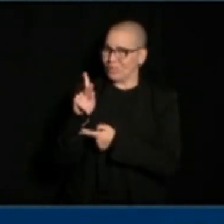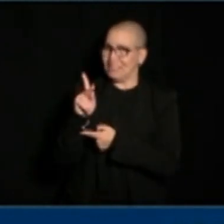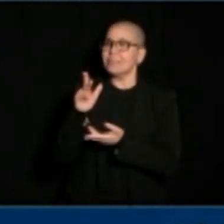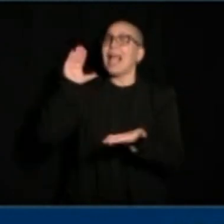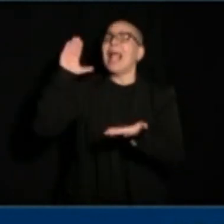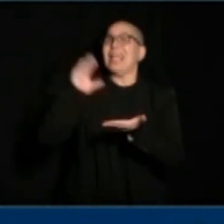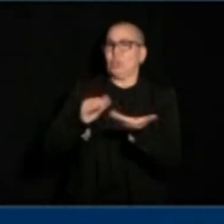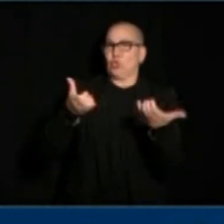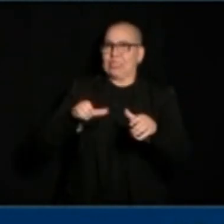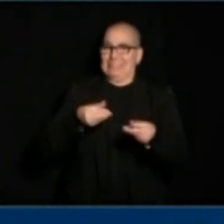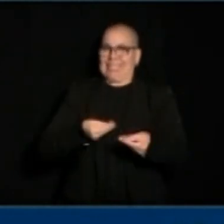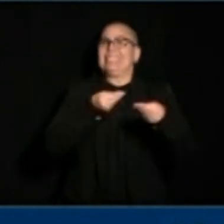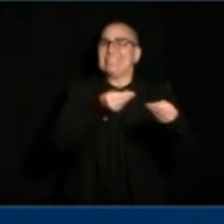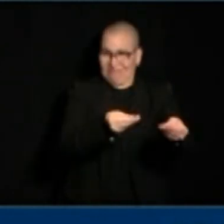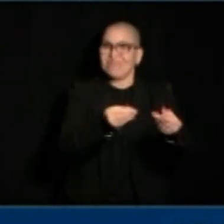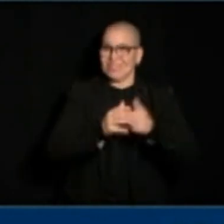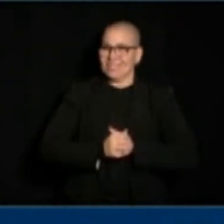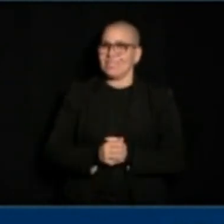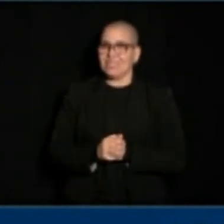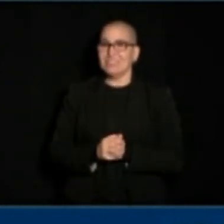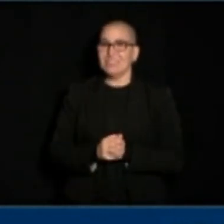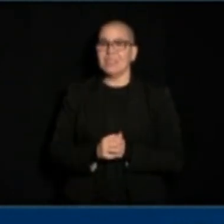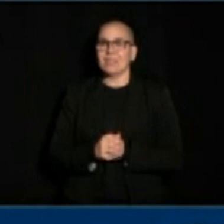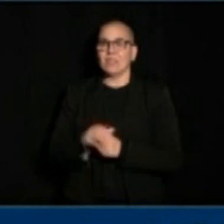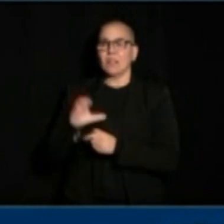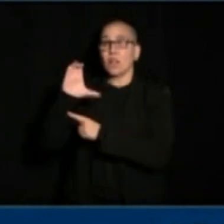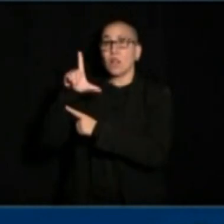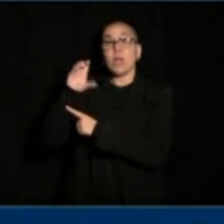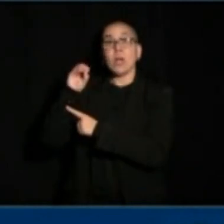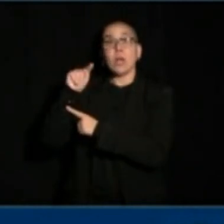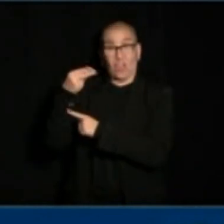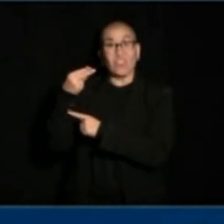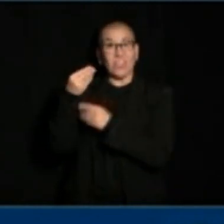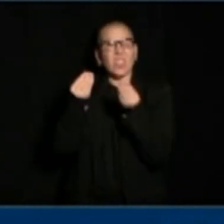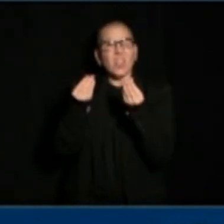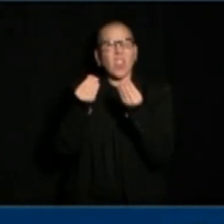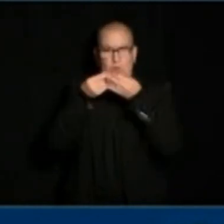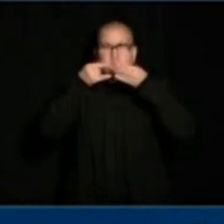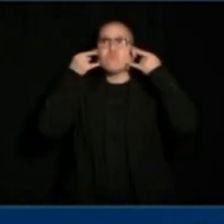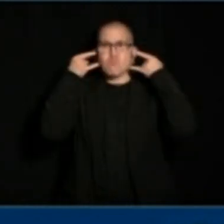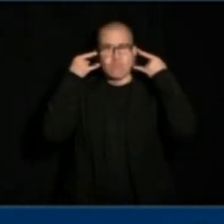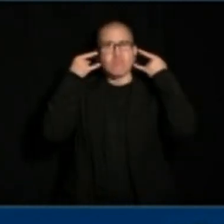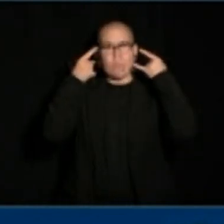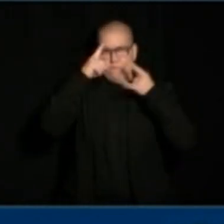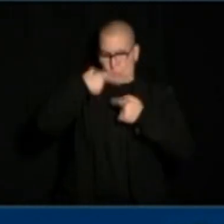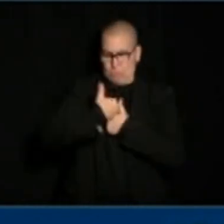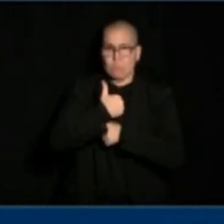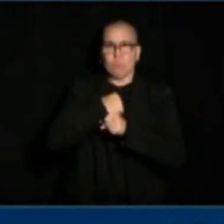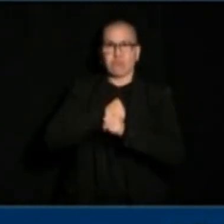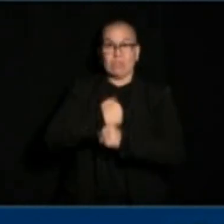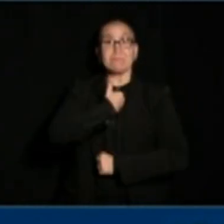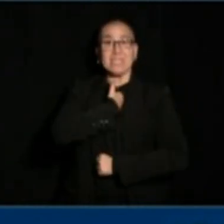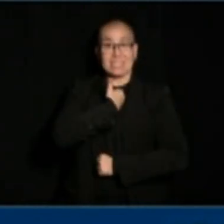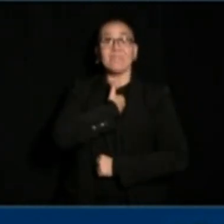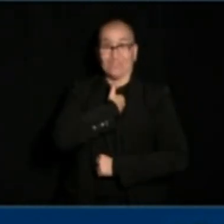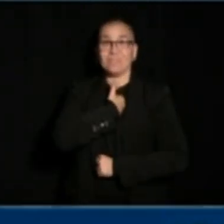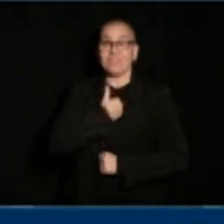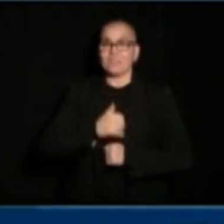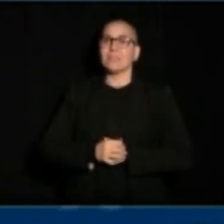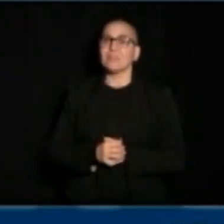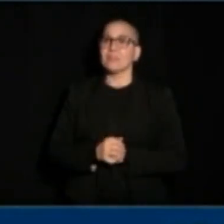some new data that cloth masks do provide some protection for yourself. And what we know is the closer you're